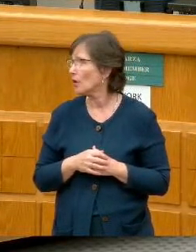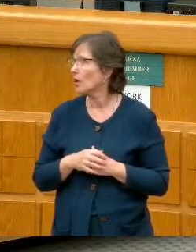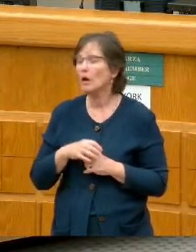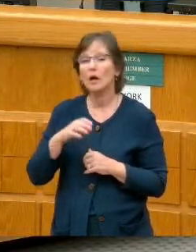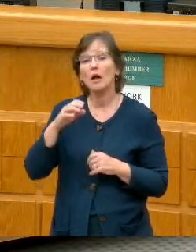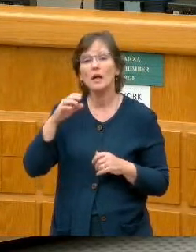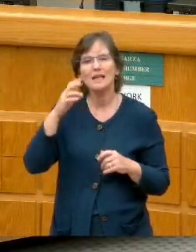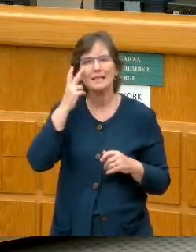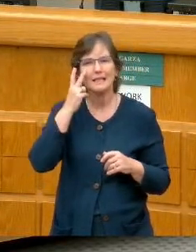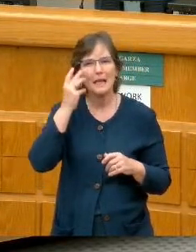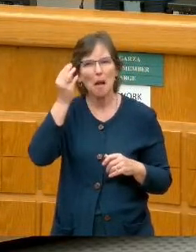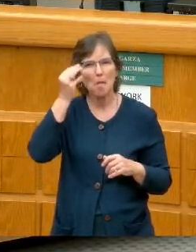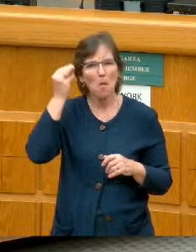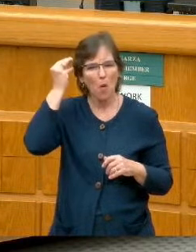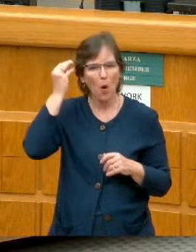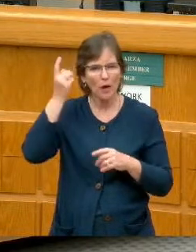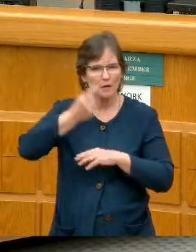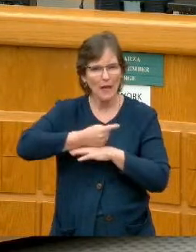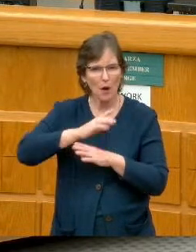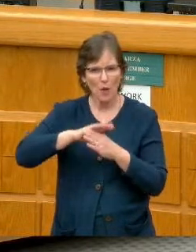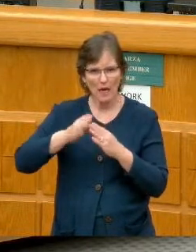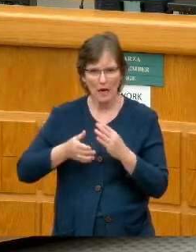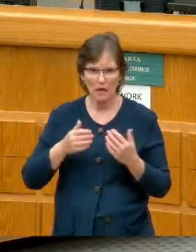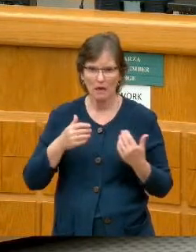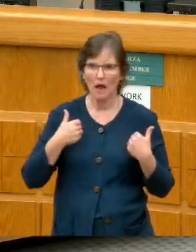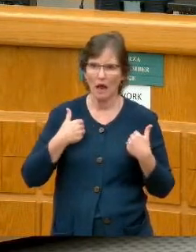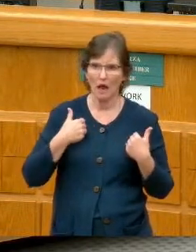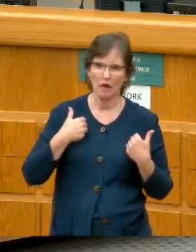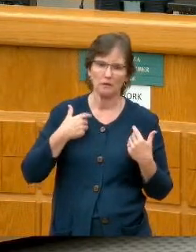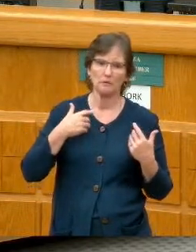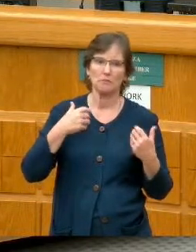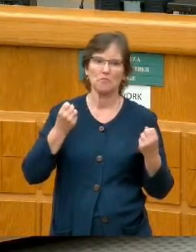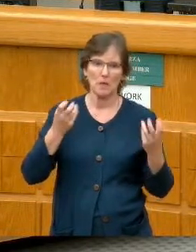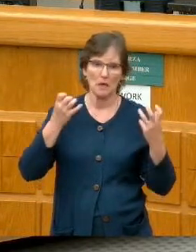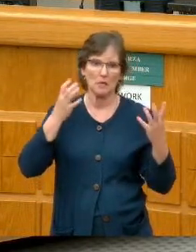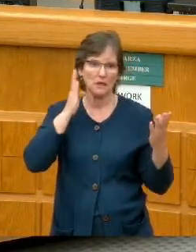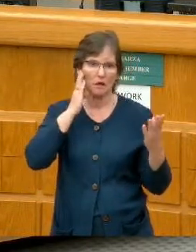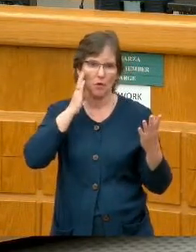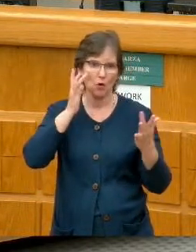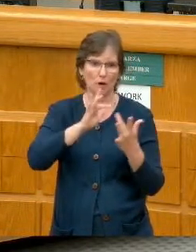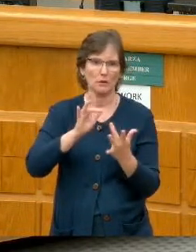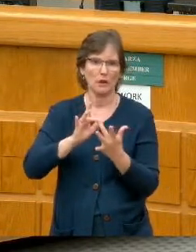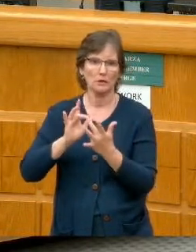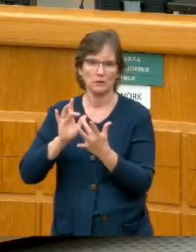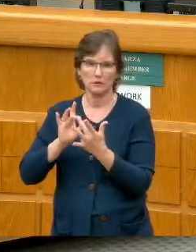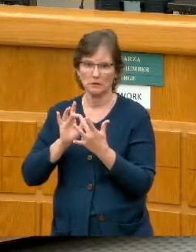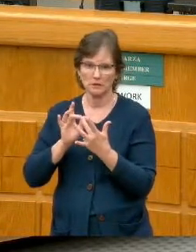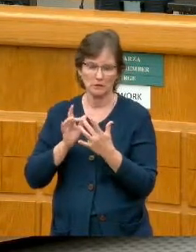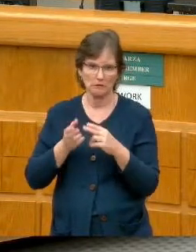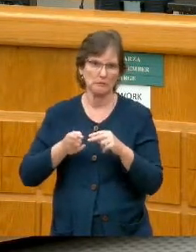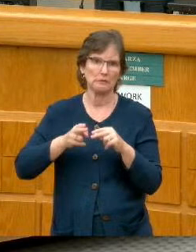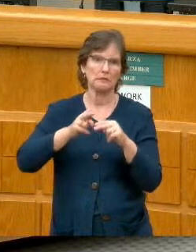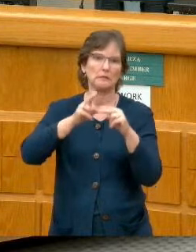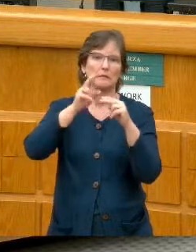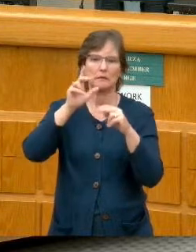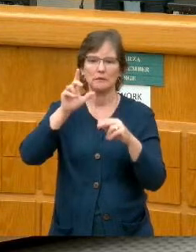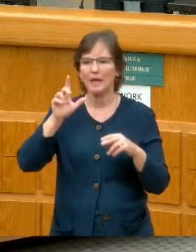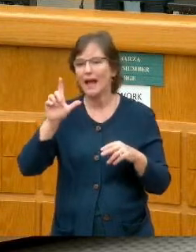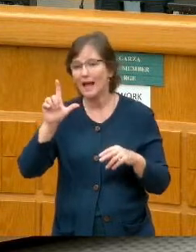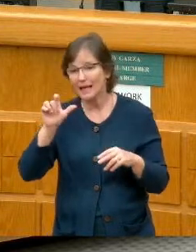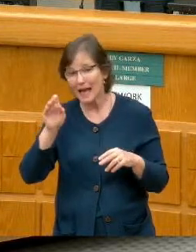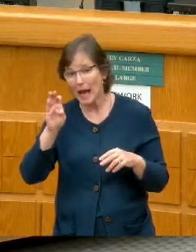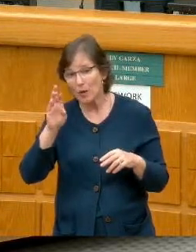Day weekend was way up there at 150% of normal. And Labor Day weekend, we kind of learned our lesson by then. We're only